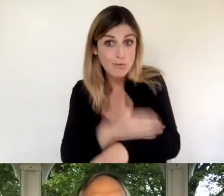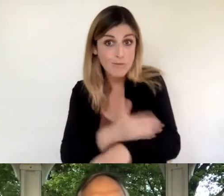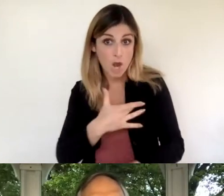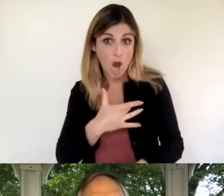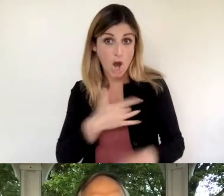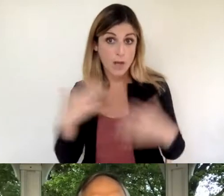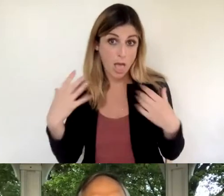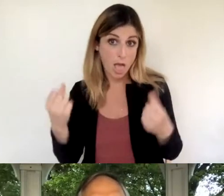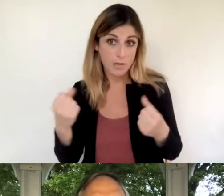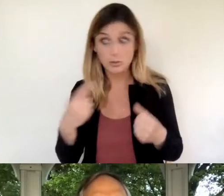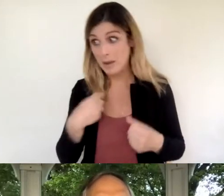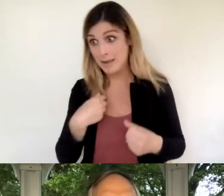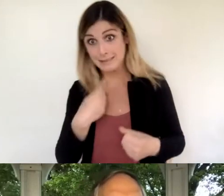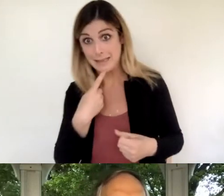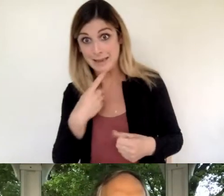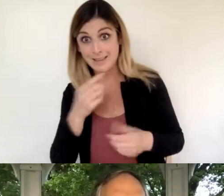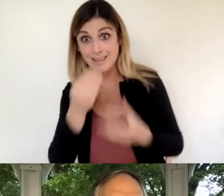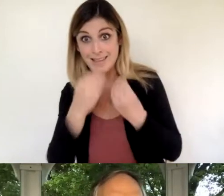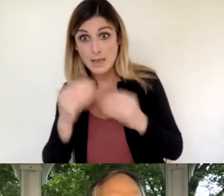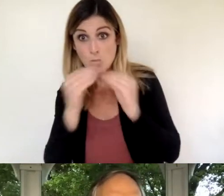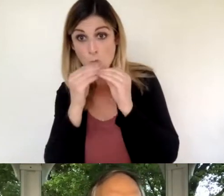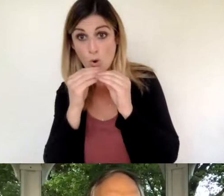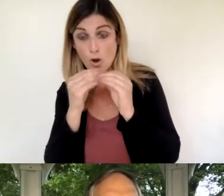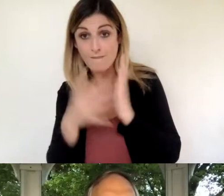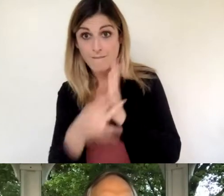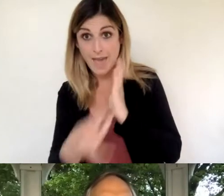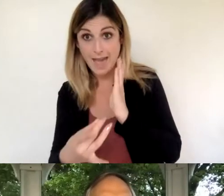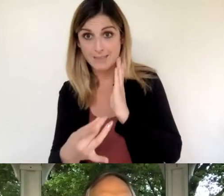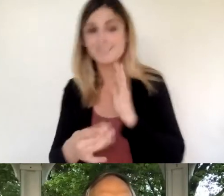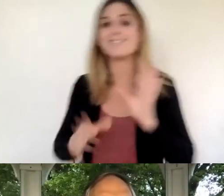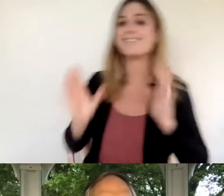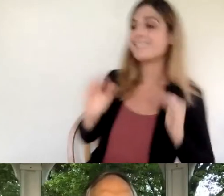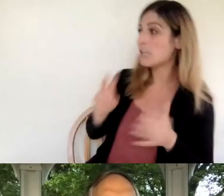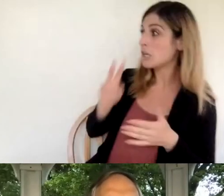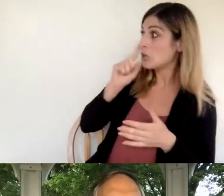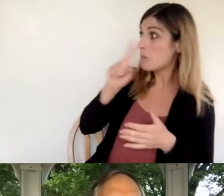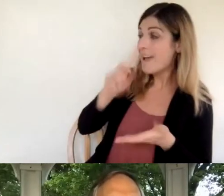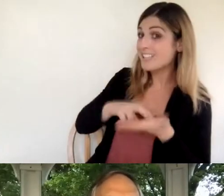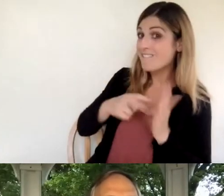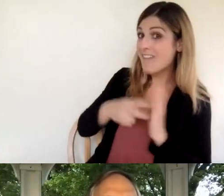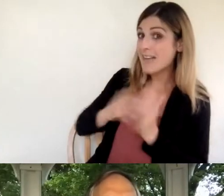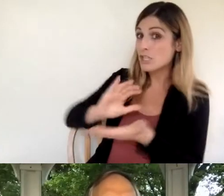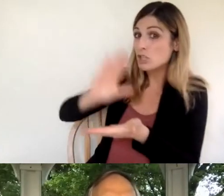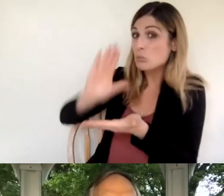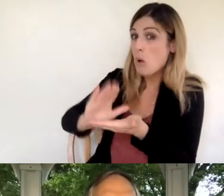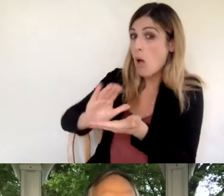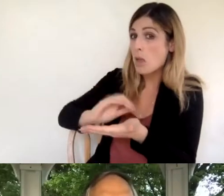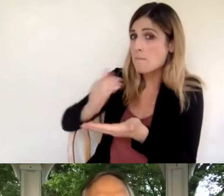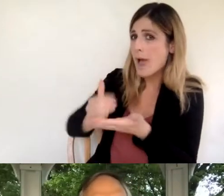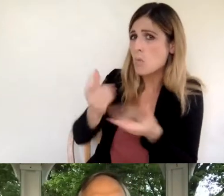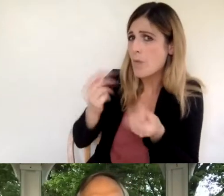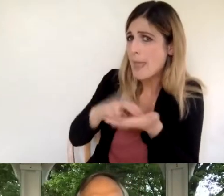Eat a little bit more fat. Can you define small amounts for us, please? Somewhat. When you said small amounts, what do you mean by